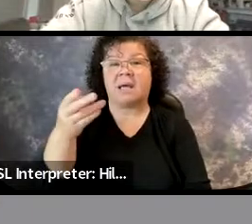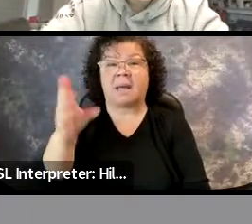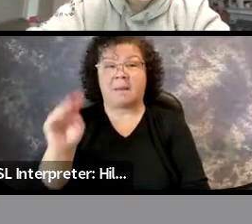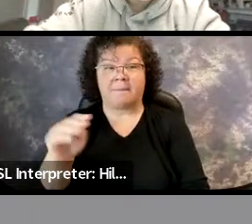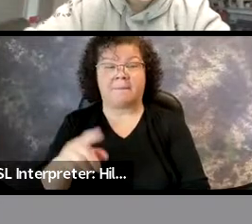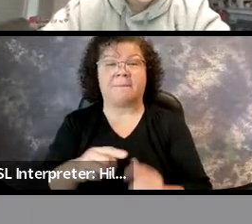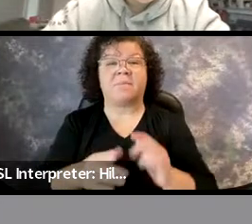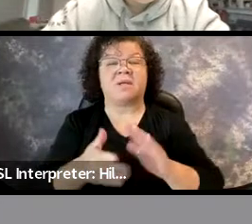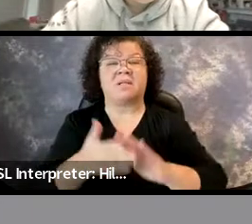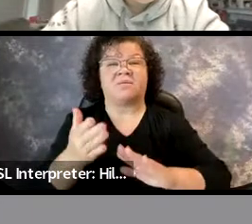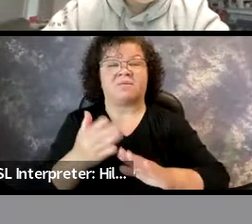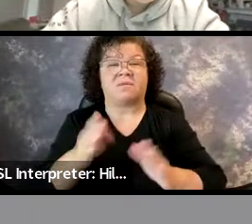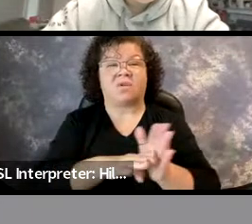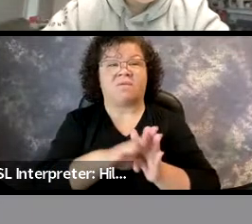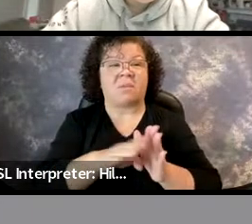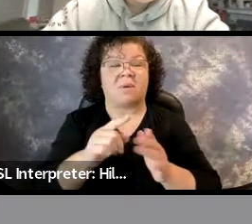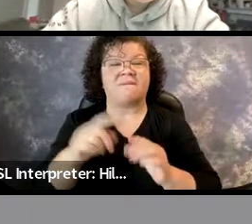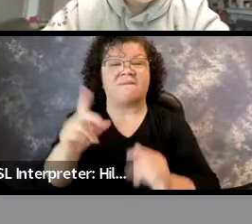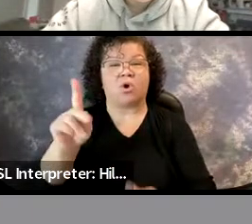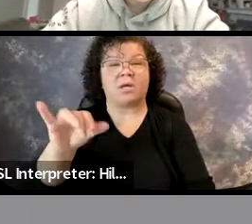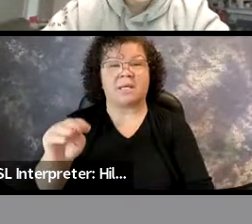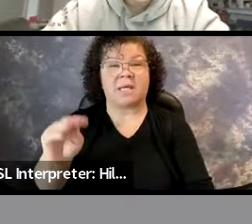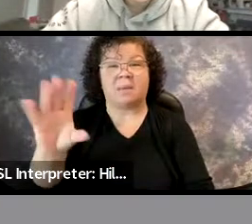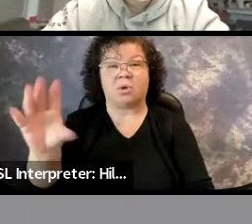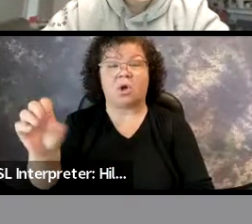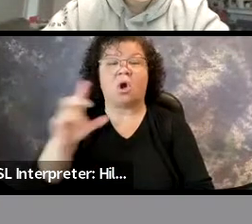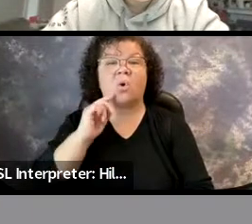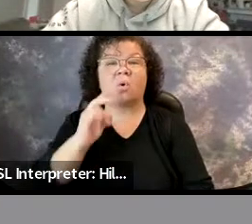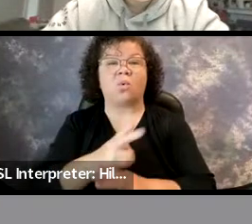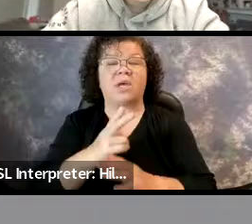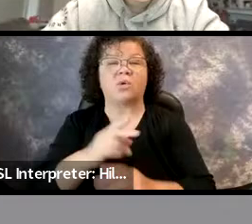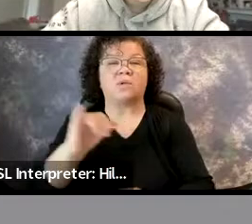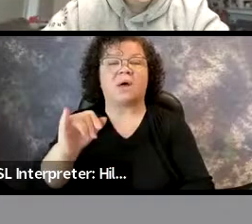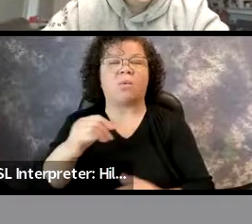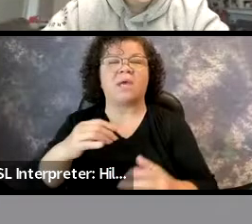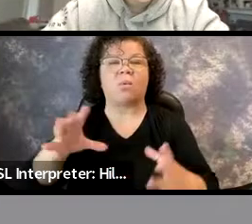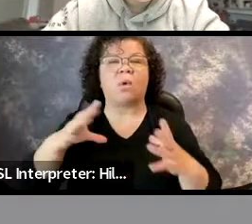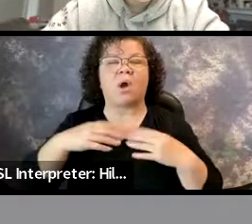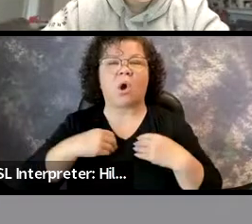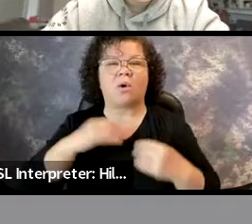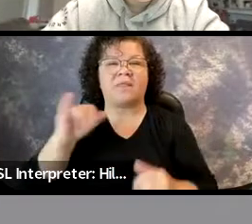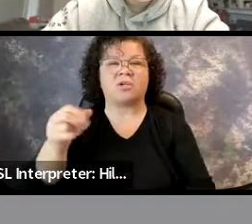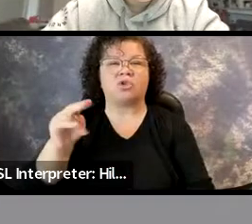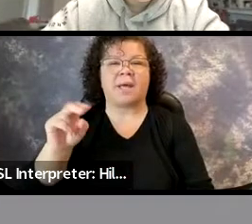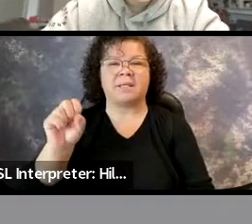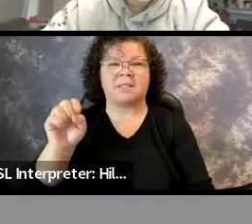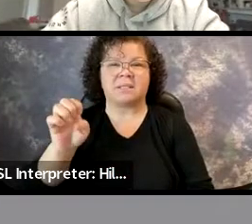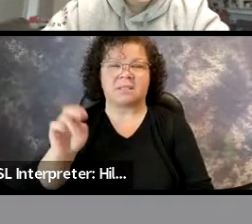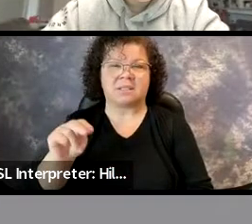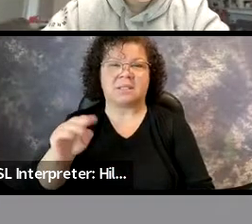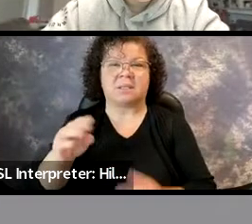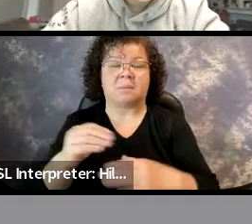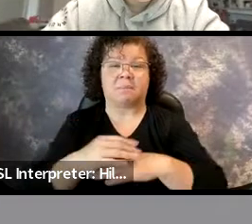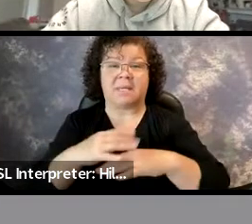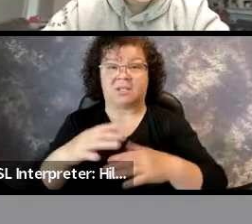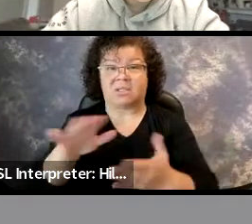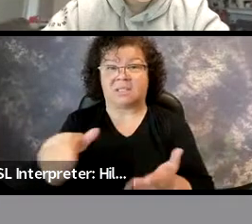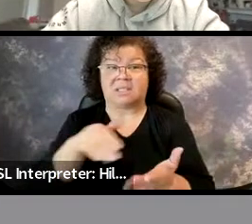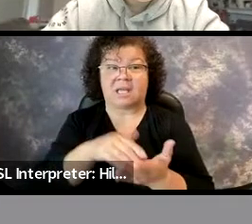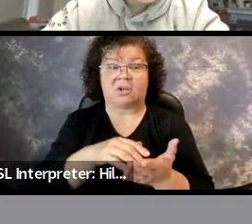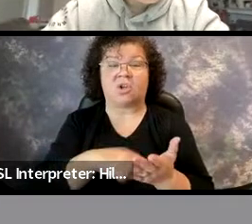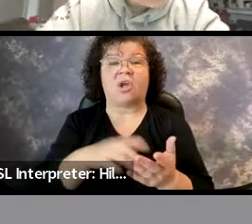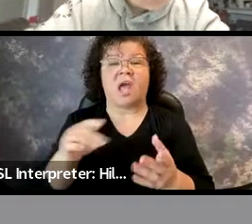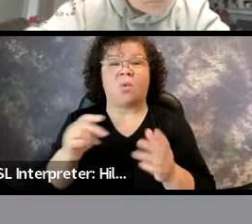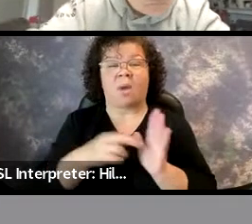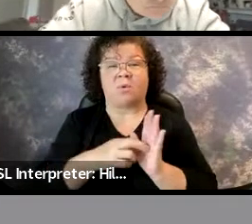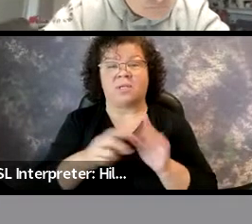development for the Western U.S. for Kimco Realty. We're the owner of the Jensen Beach Center, and representing our small businesses in the Jensen